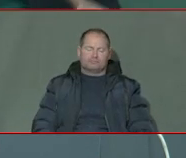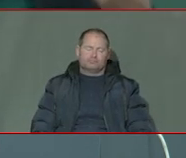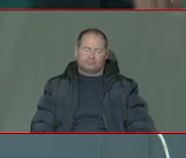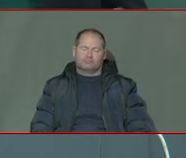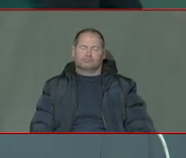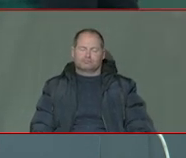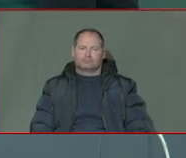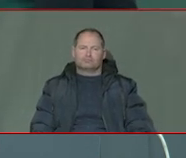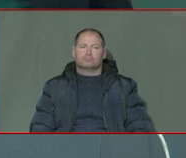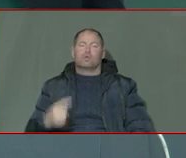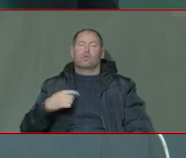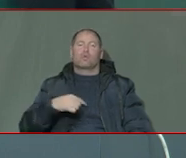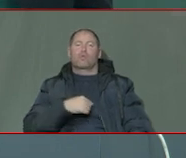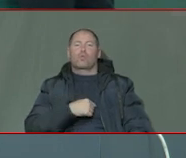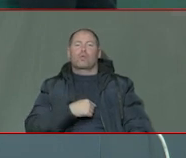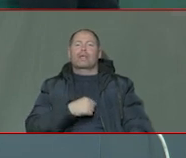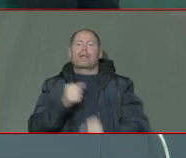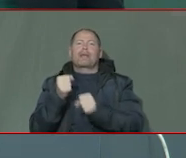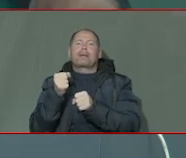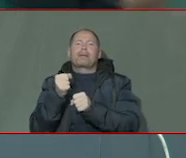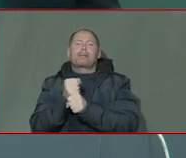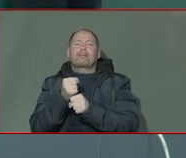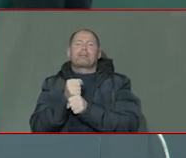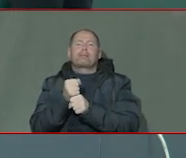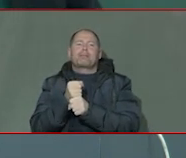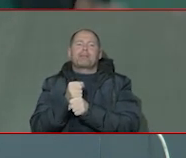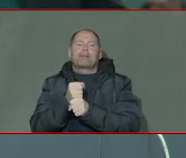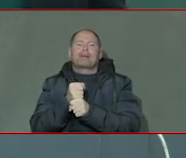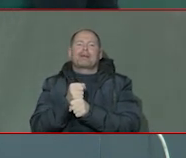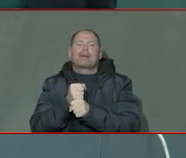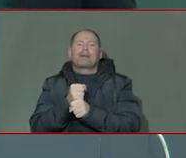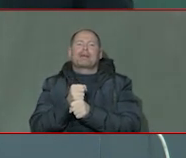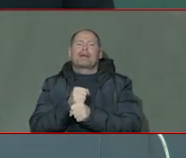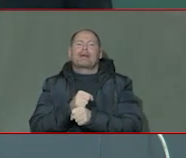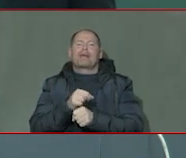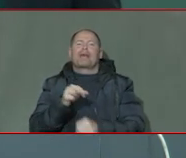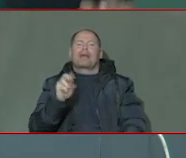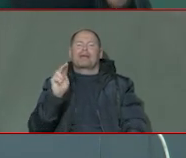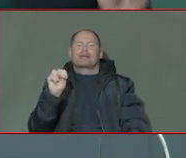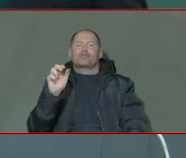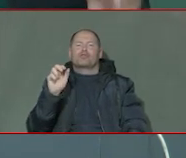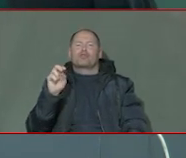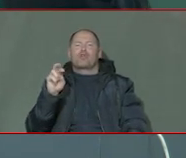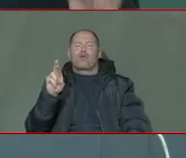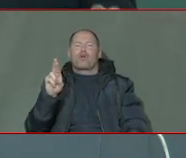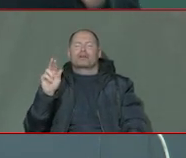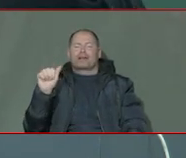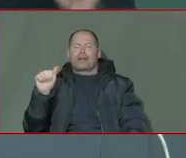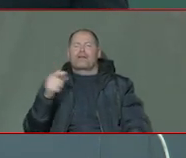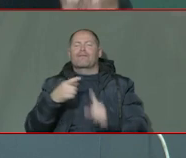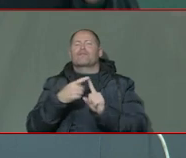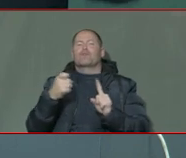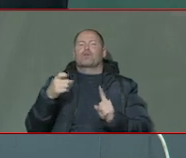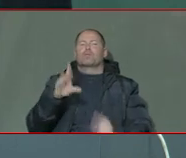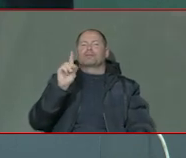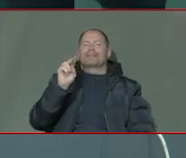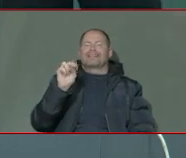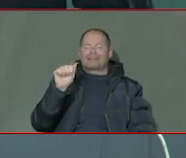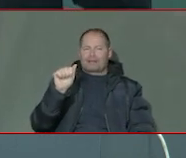are forming what? mRNA from DNA. How? The DNA double